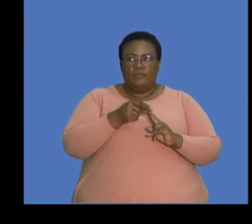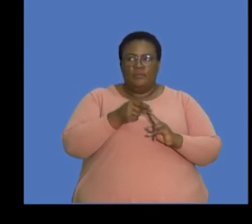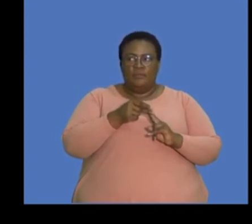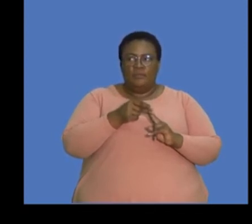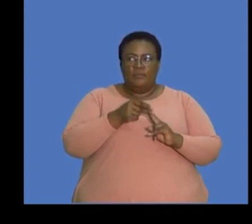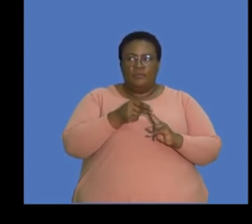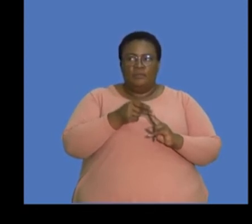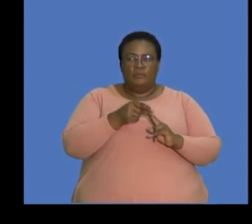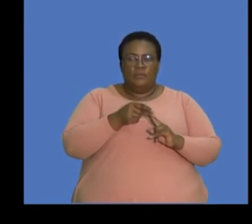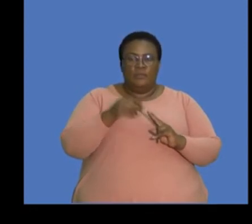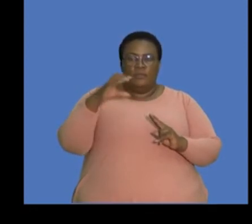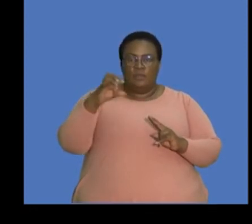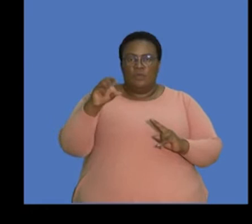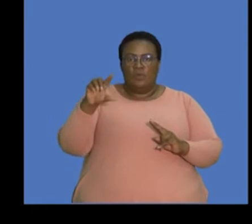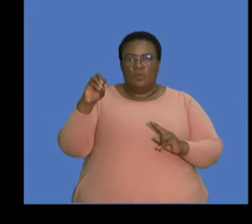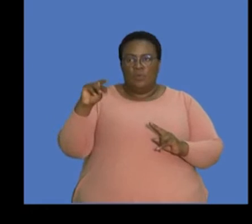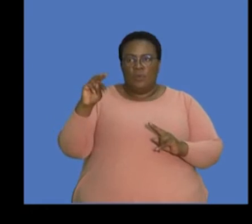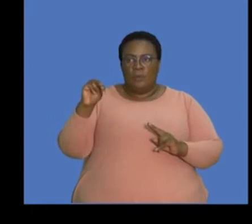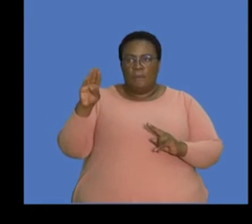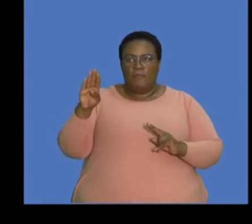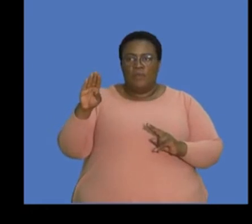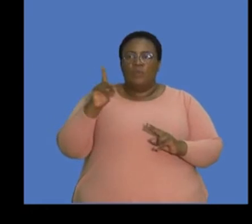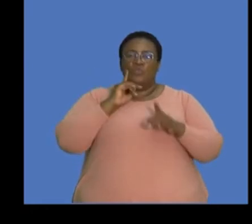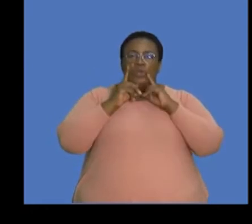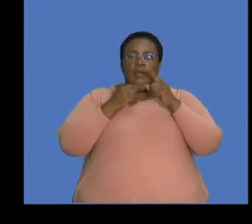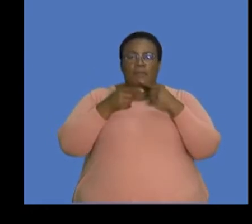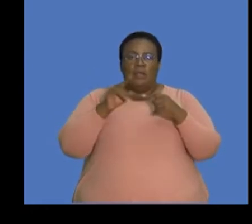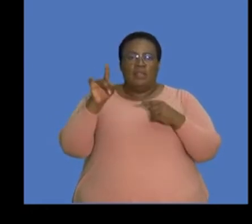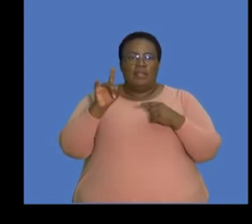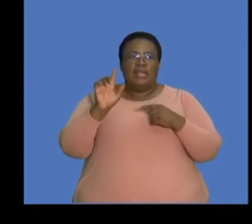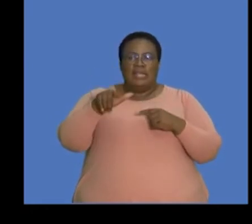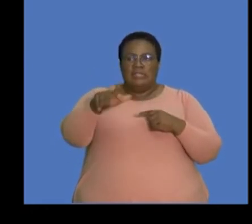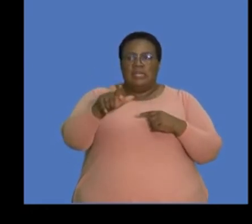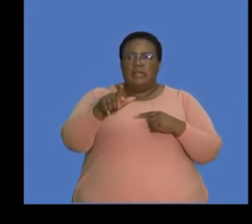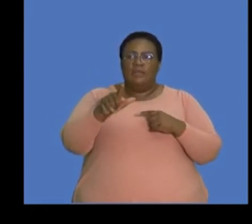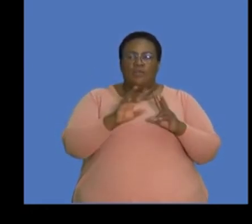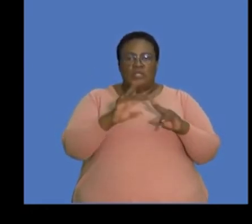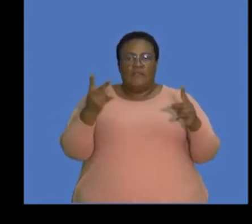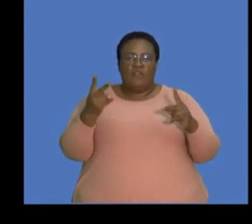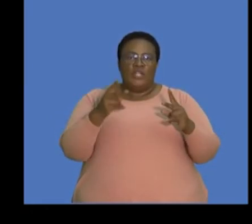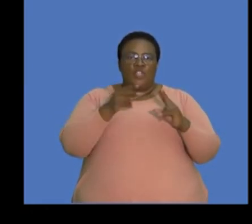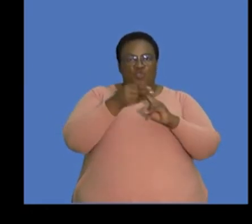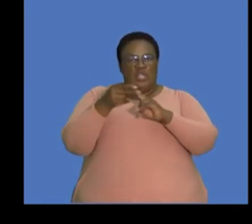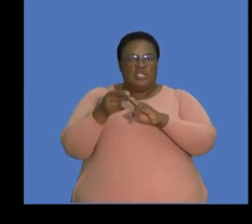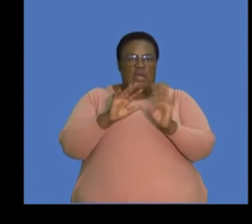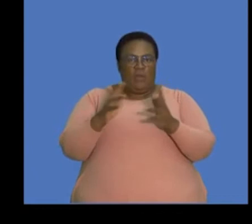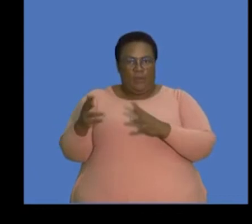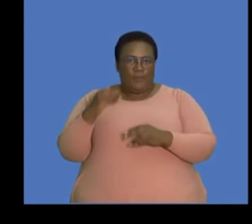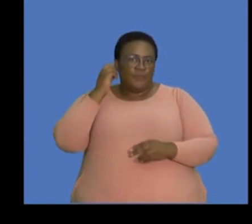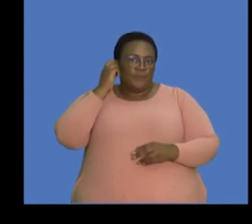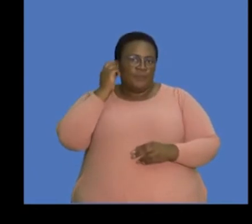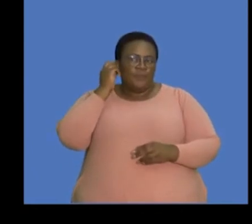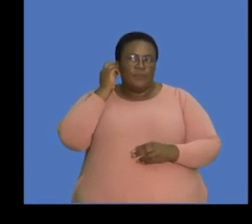coulomb. Okay. Now they will talk about later some different types of units. Okay.